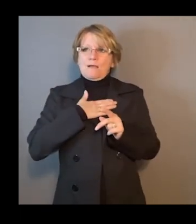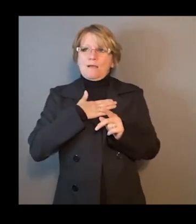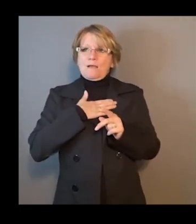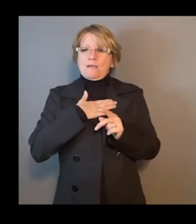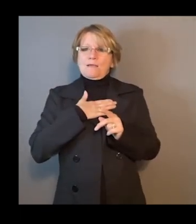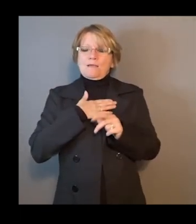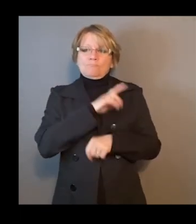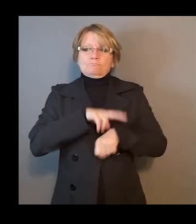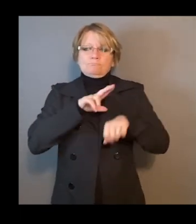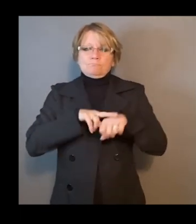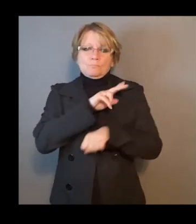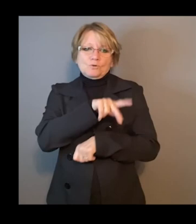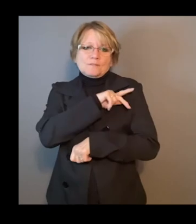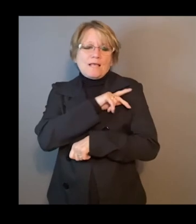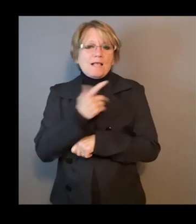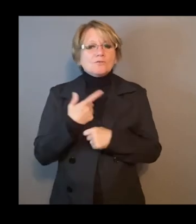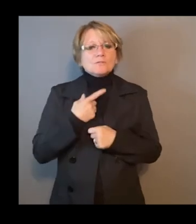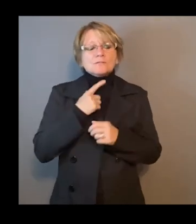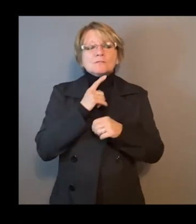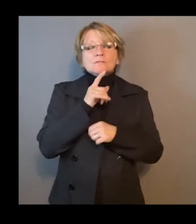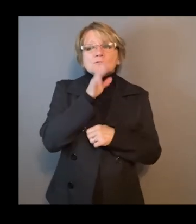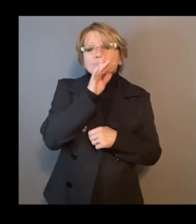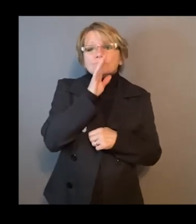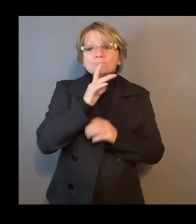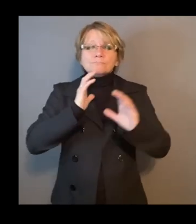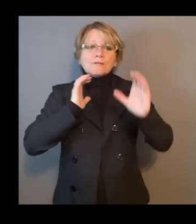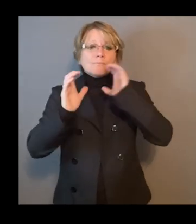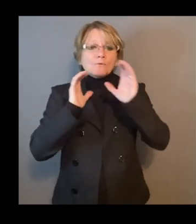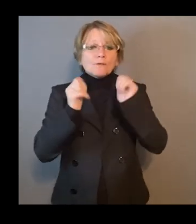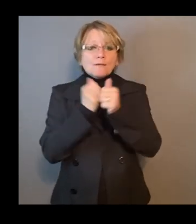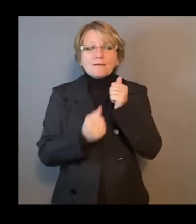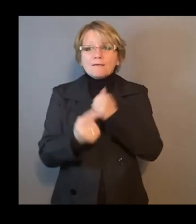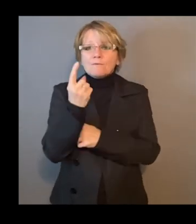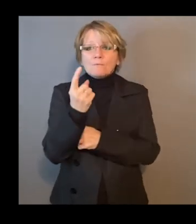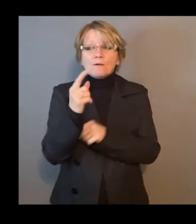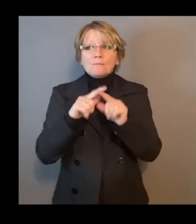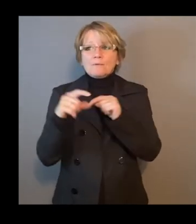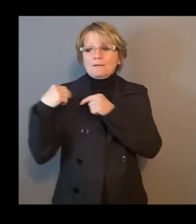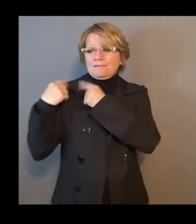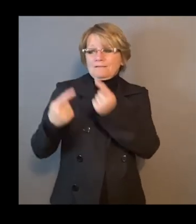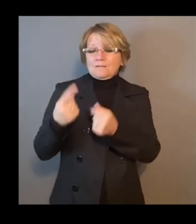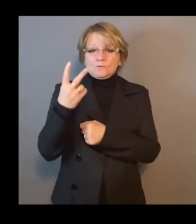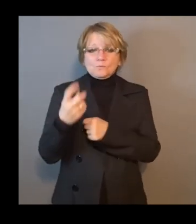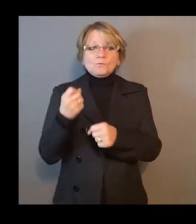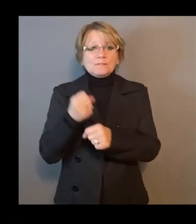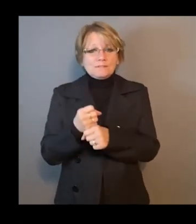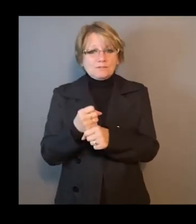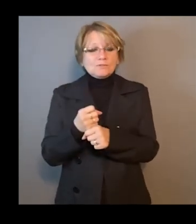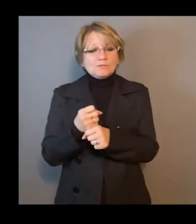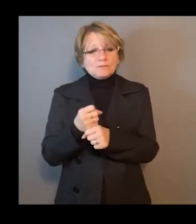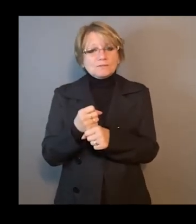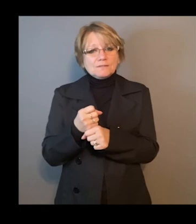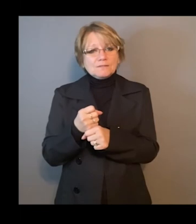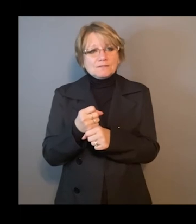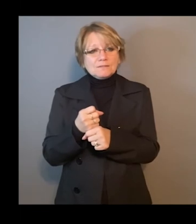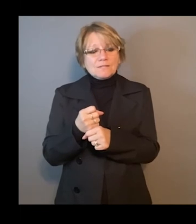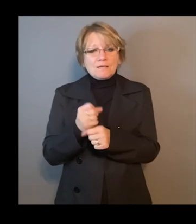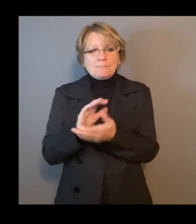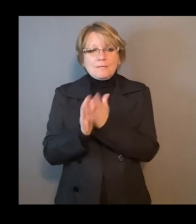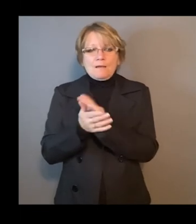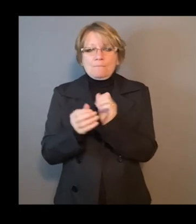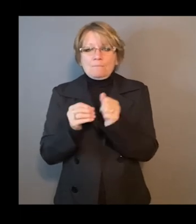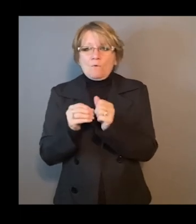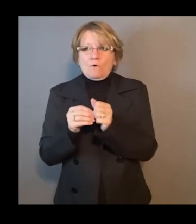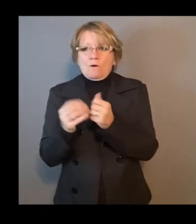vocal, communicating with everyone. You know, as I've been there these last 2 years now, I've kind of, you know, gone